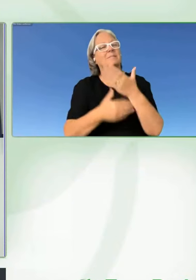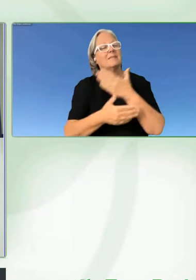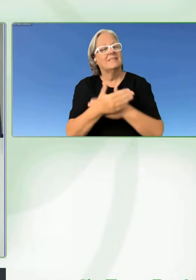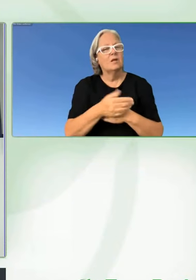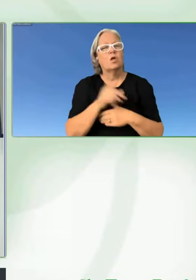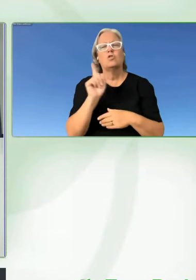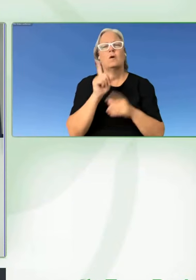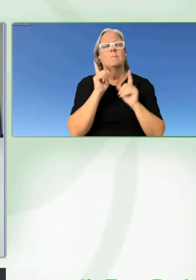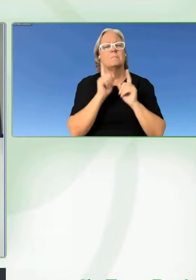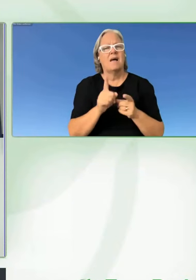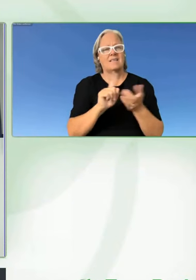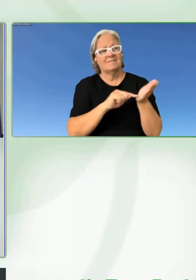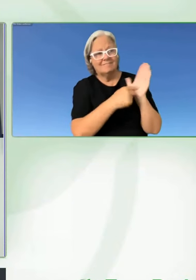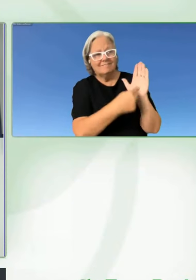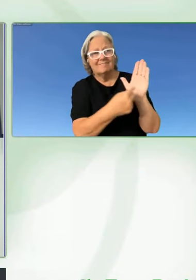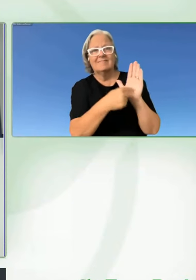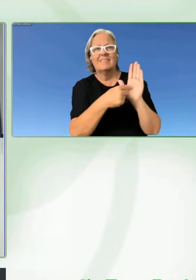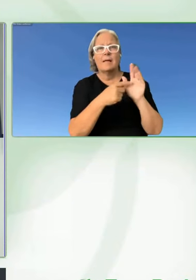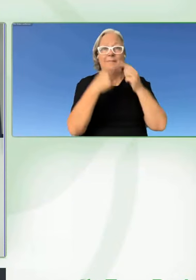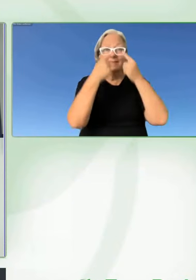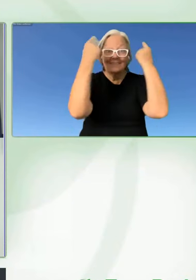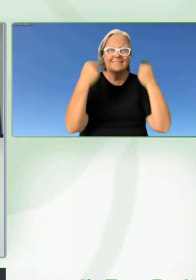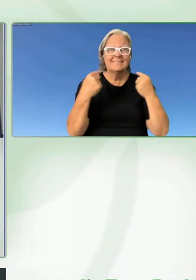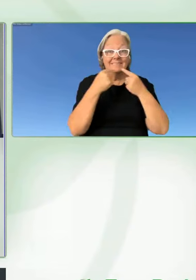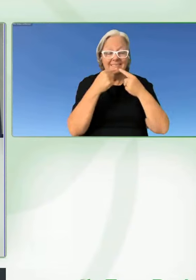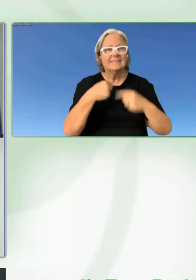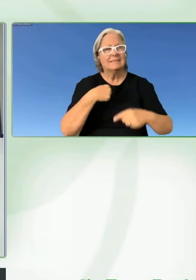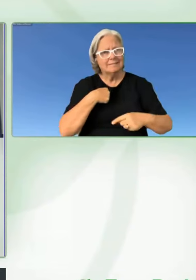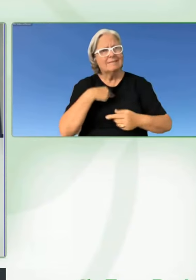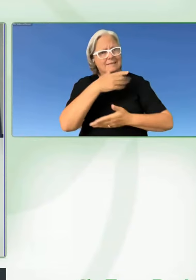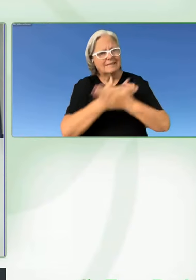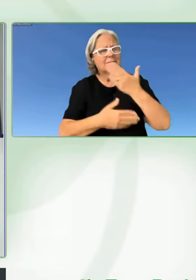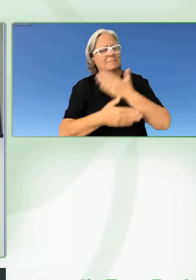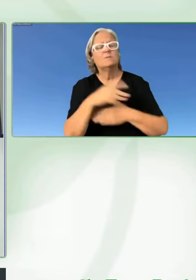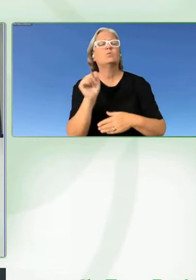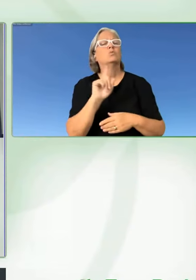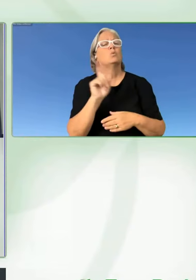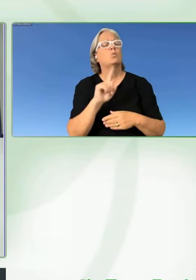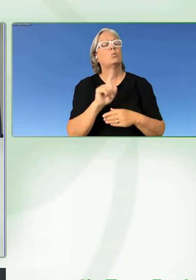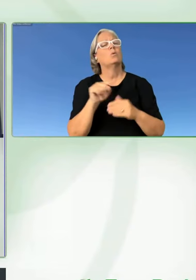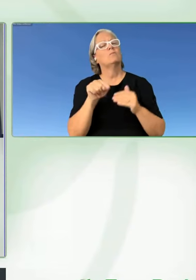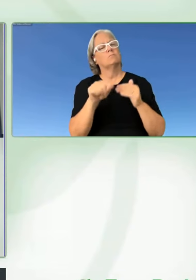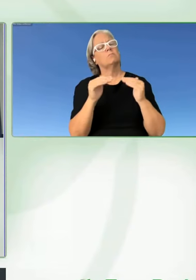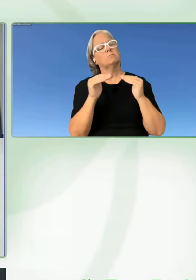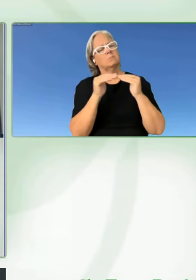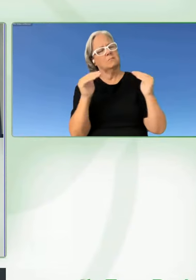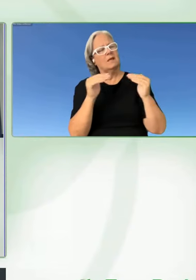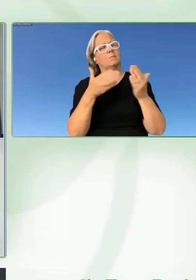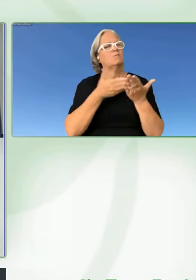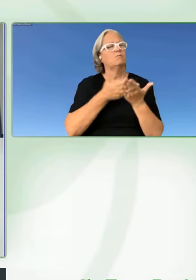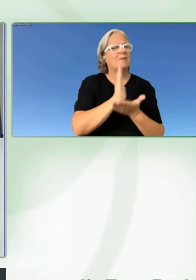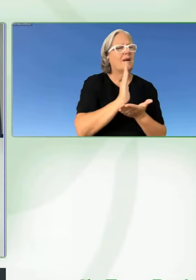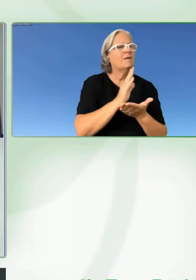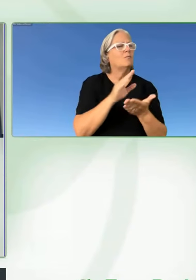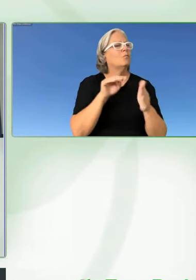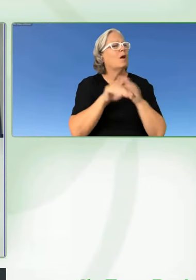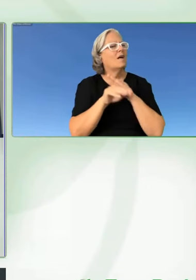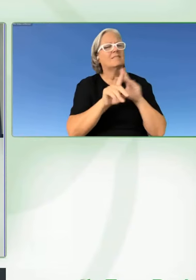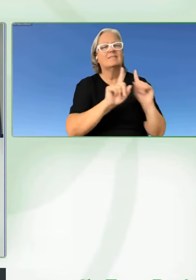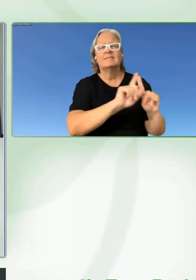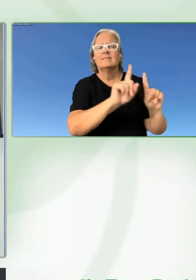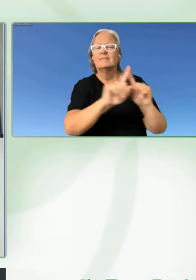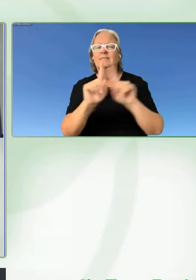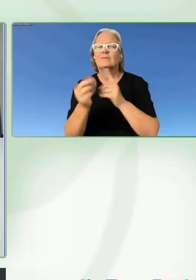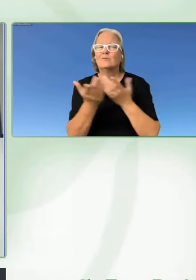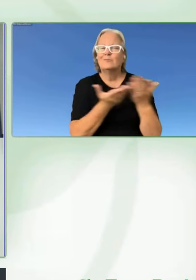status. They will just simply have to have the same rights when it comes to the access to services as